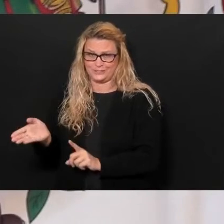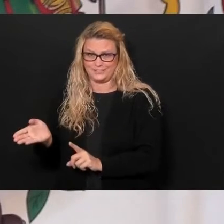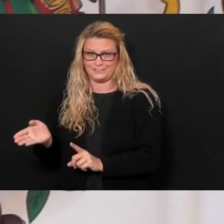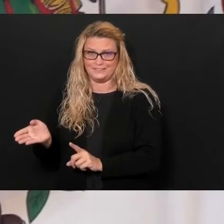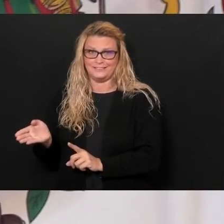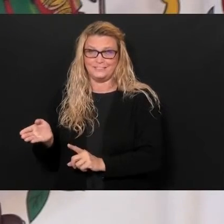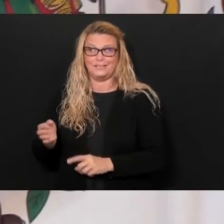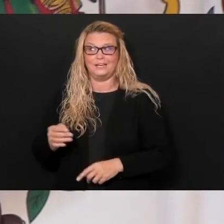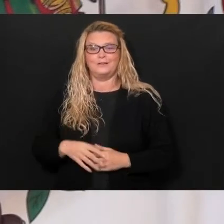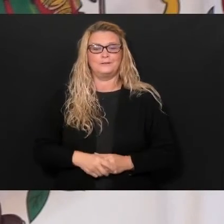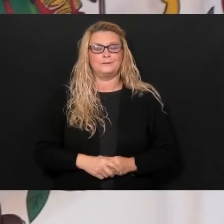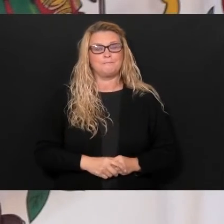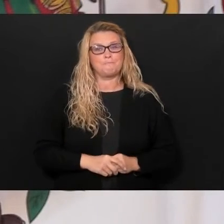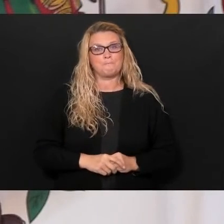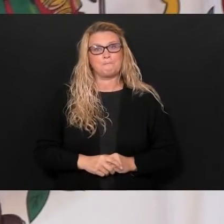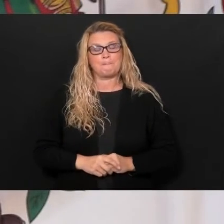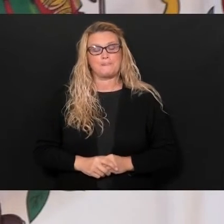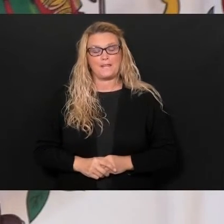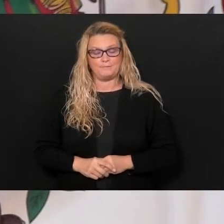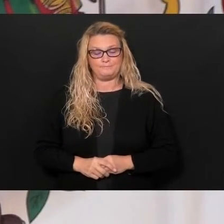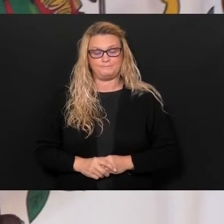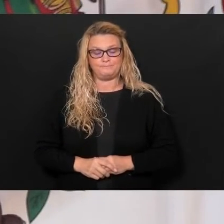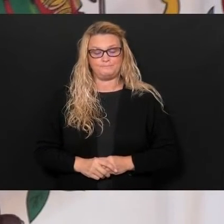is upon our kids.